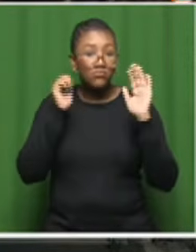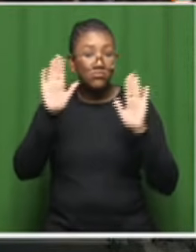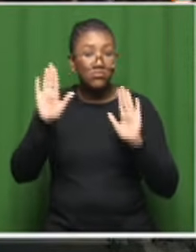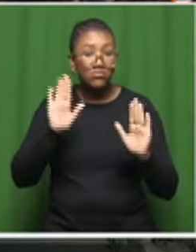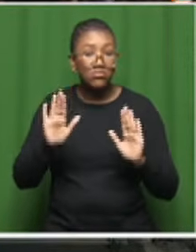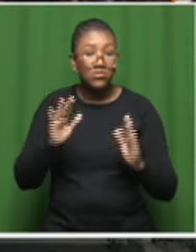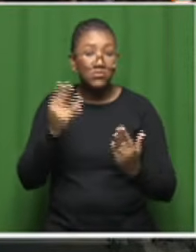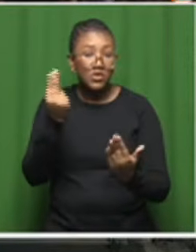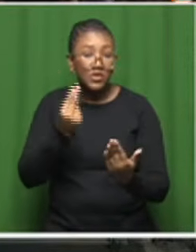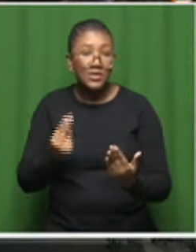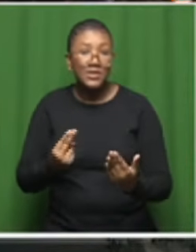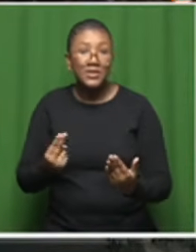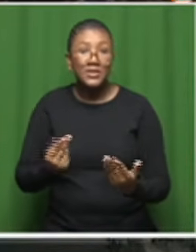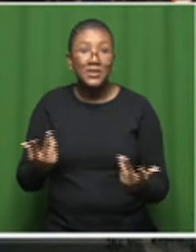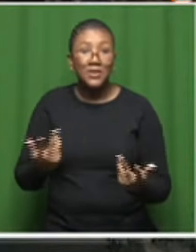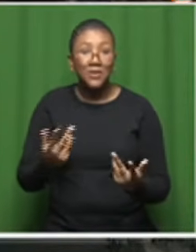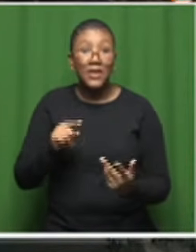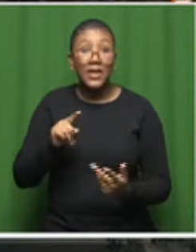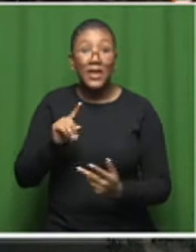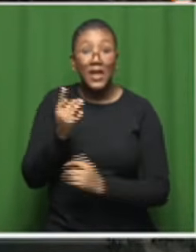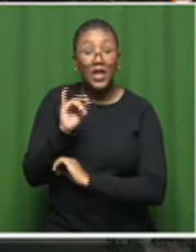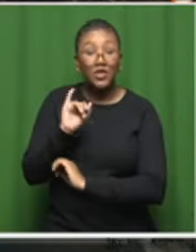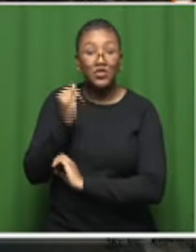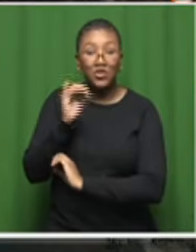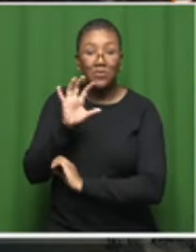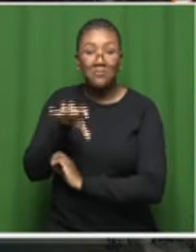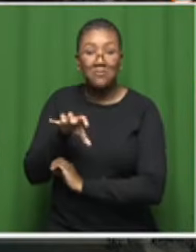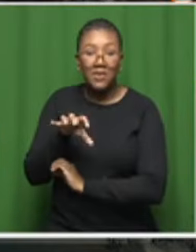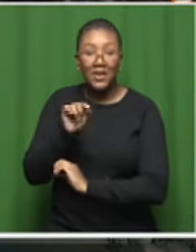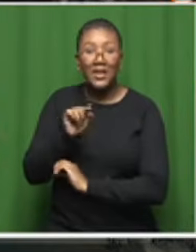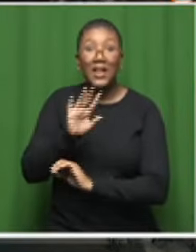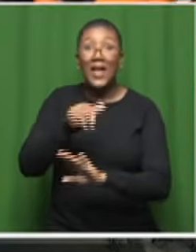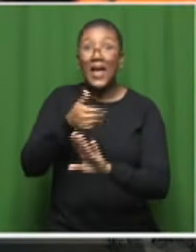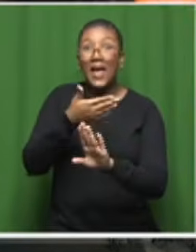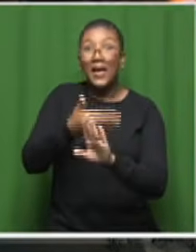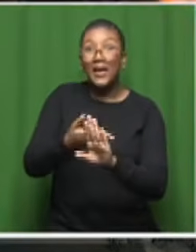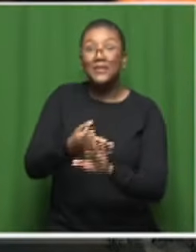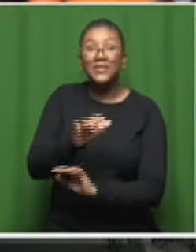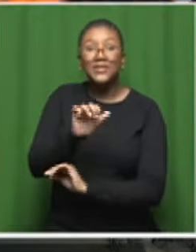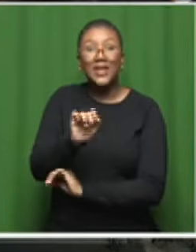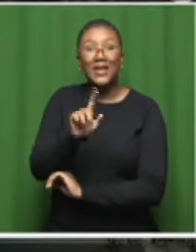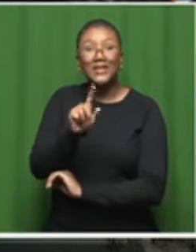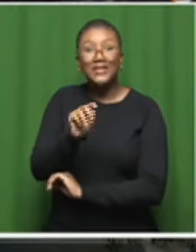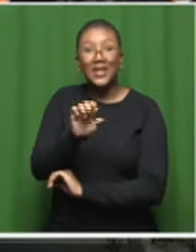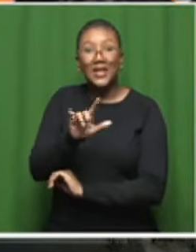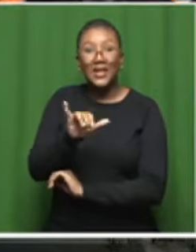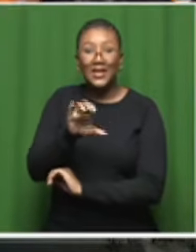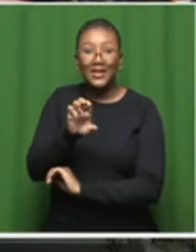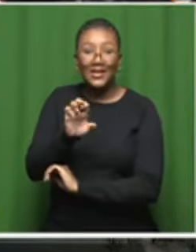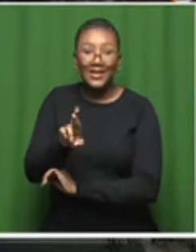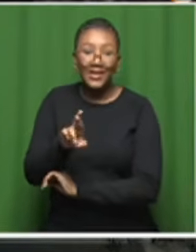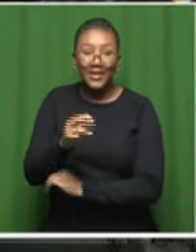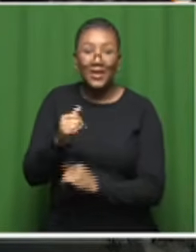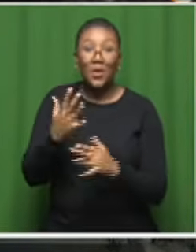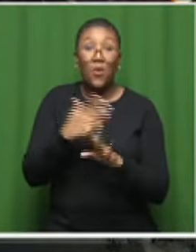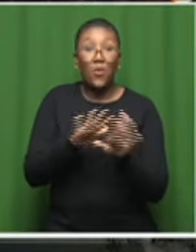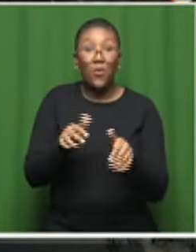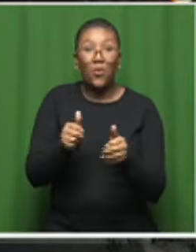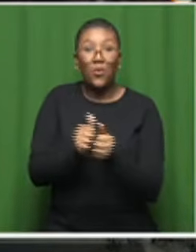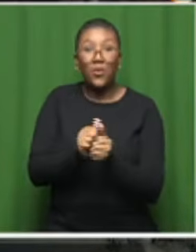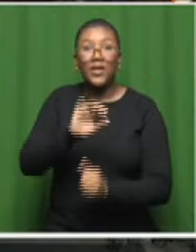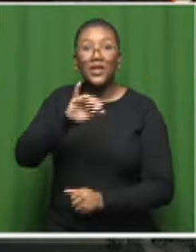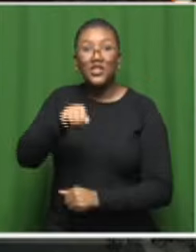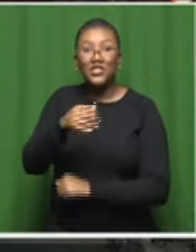L'atelier workshop in Johannesburg. How did that go? Your product design and the creative visuals with Jameson Irish